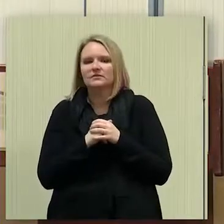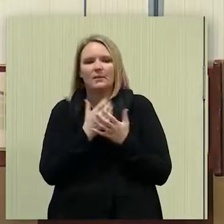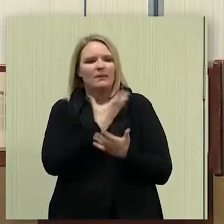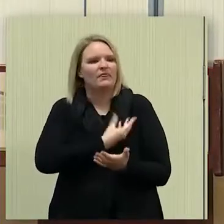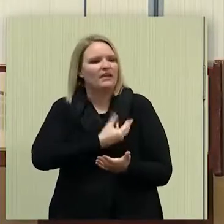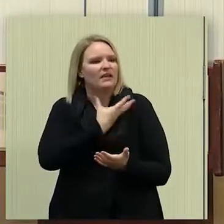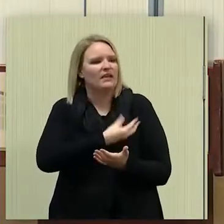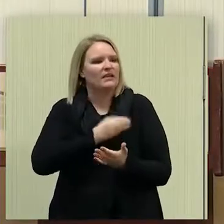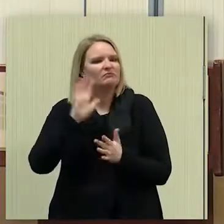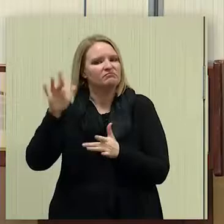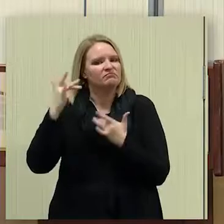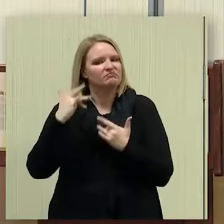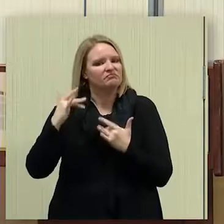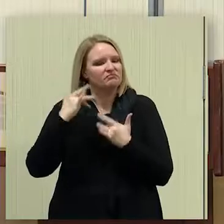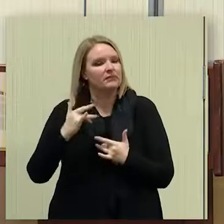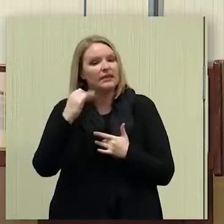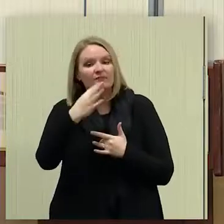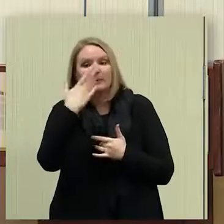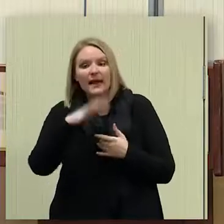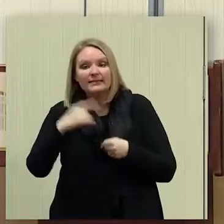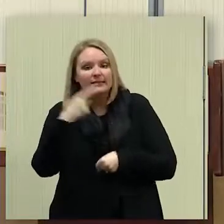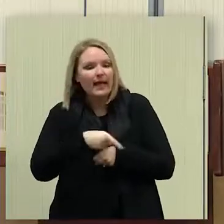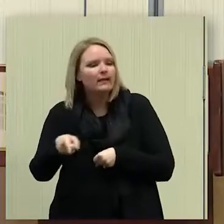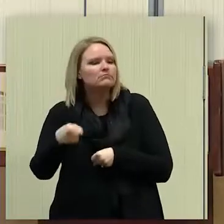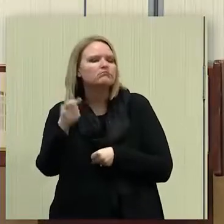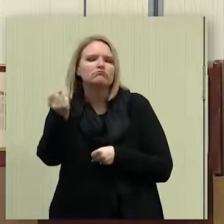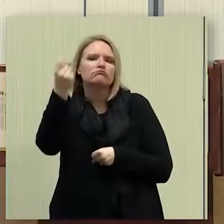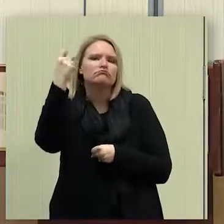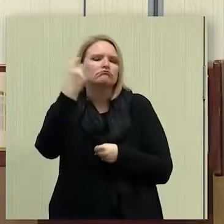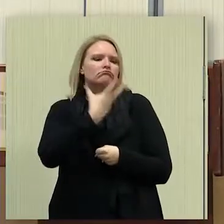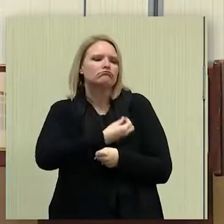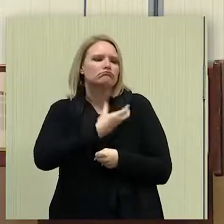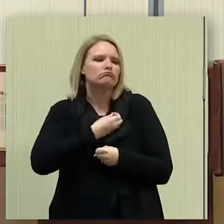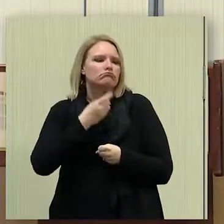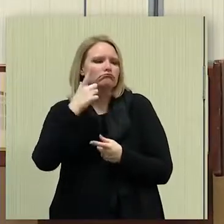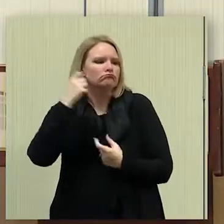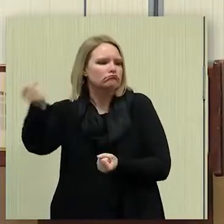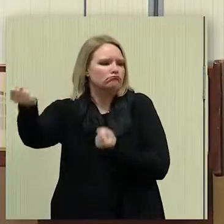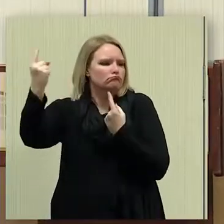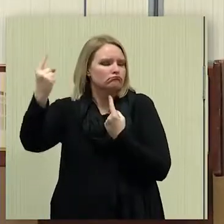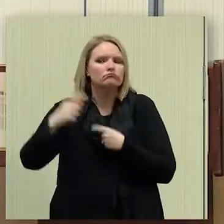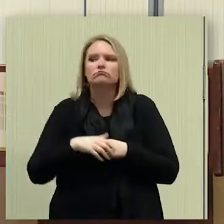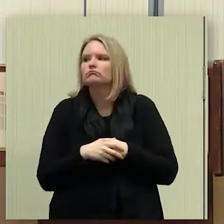Empathy. Okay. You're having a bad day, they can sympathize, empathize with you.